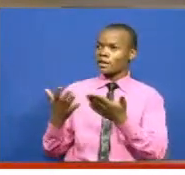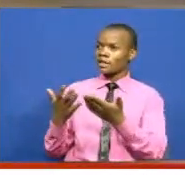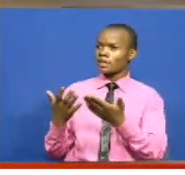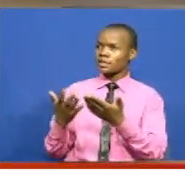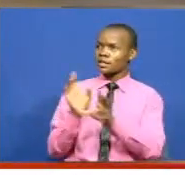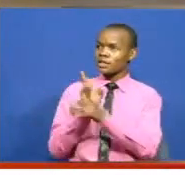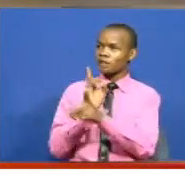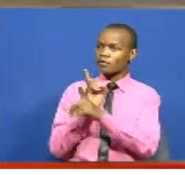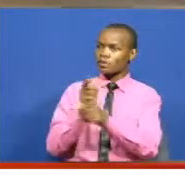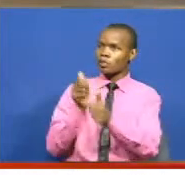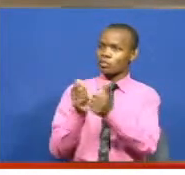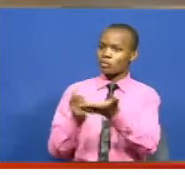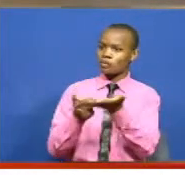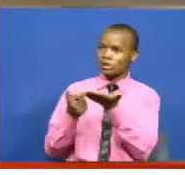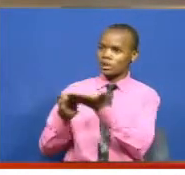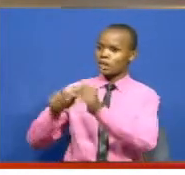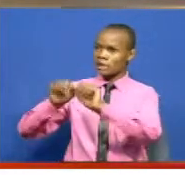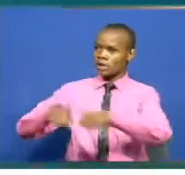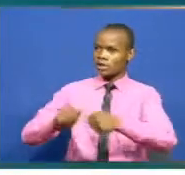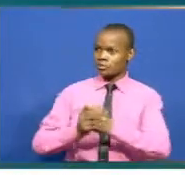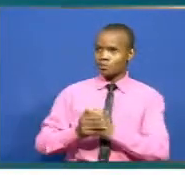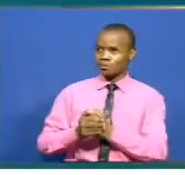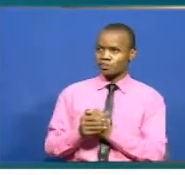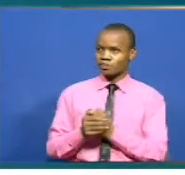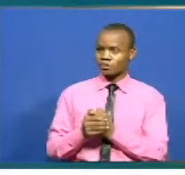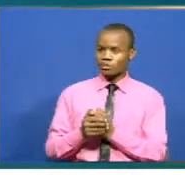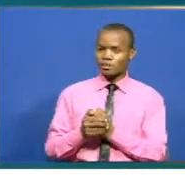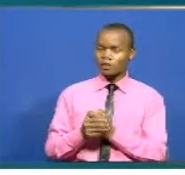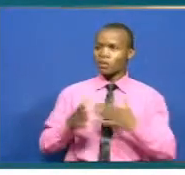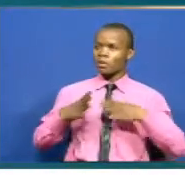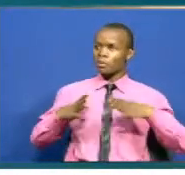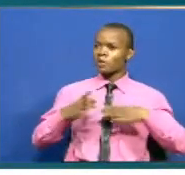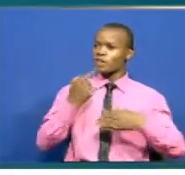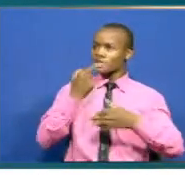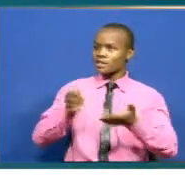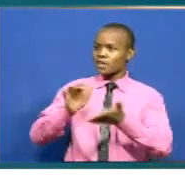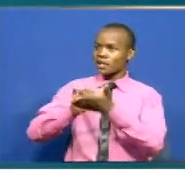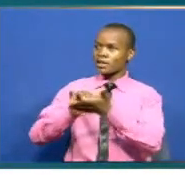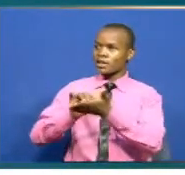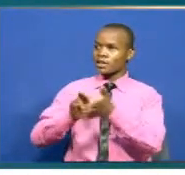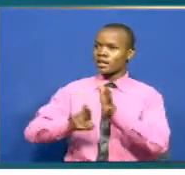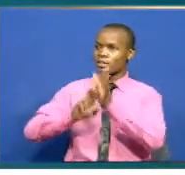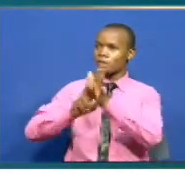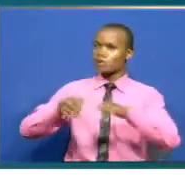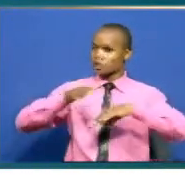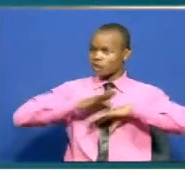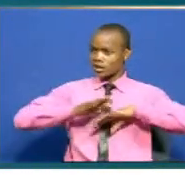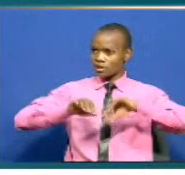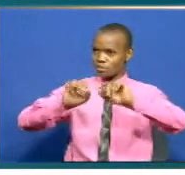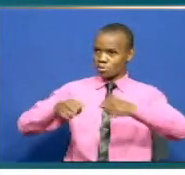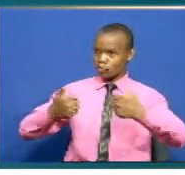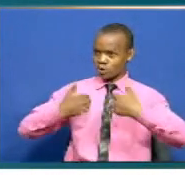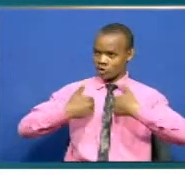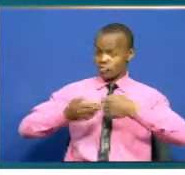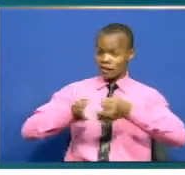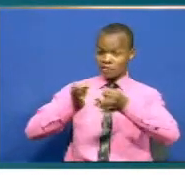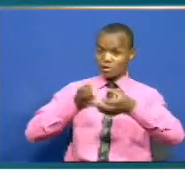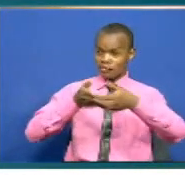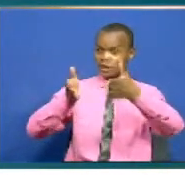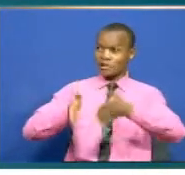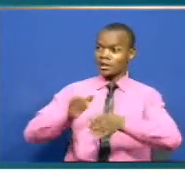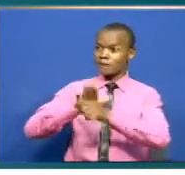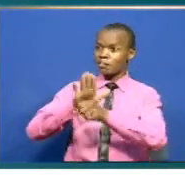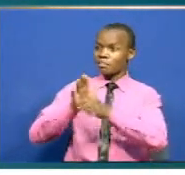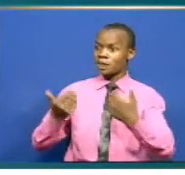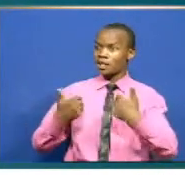ones who are, shouting to the rooftop saying that representation will be sufficient in that perspective, in the